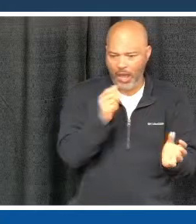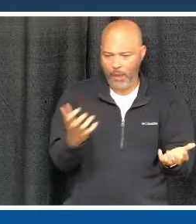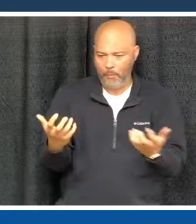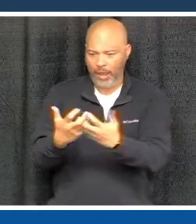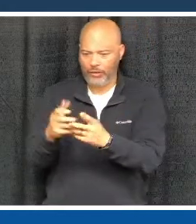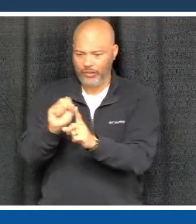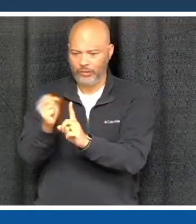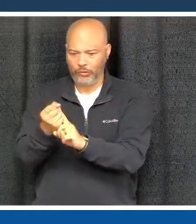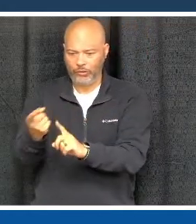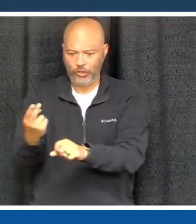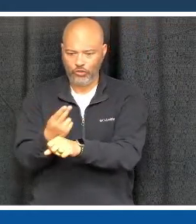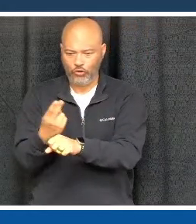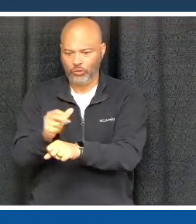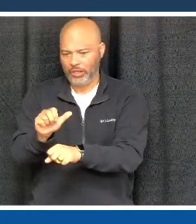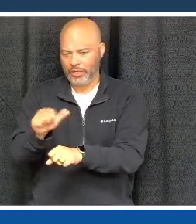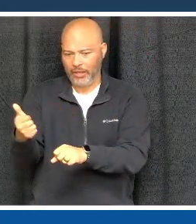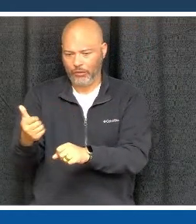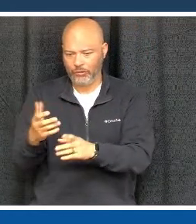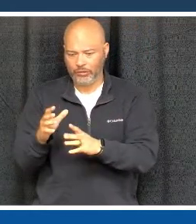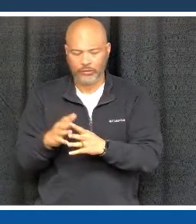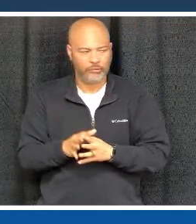with what's happening on the ground.